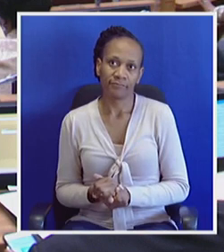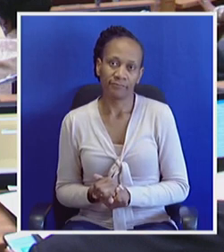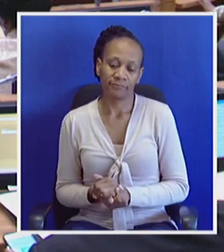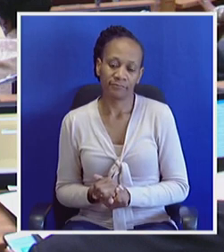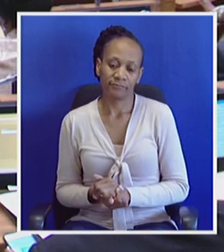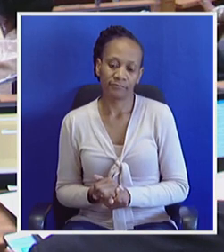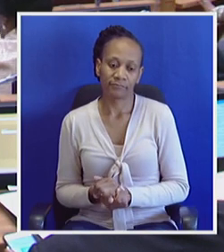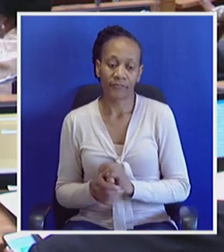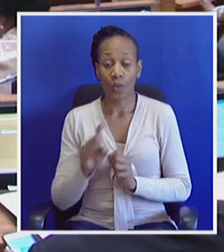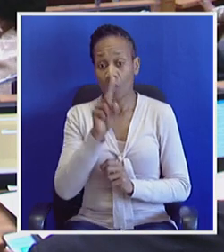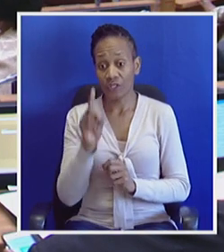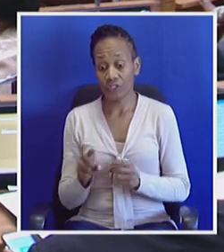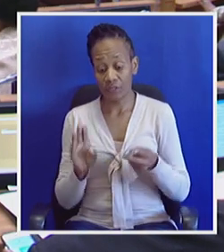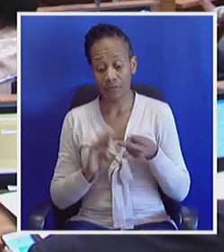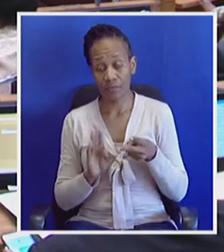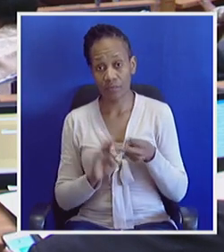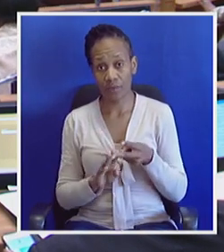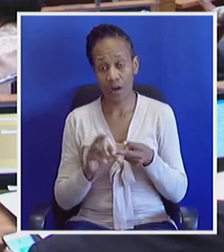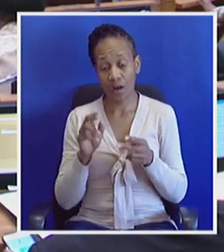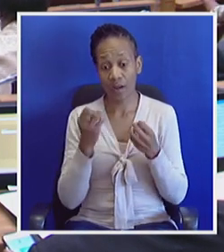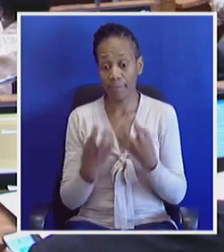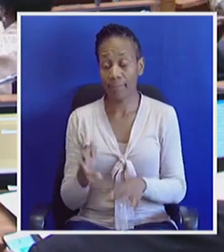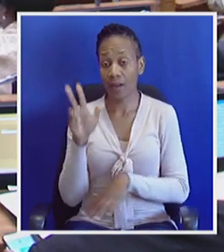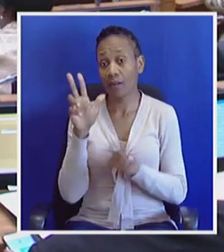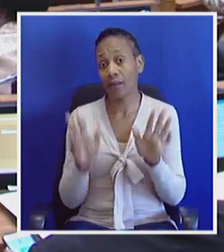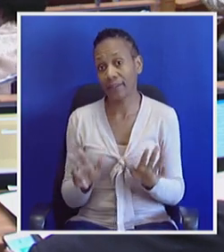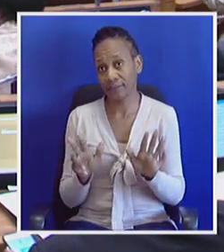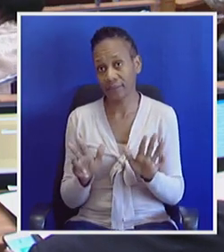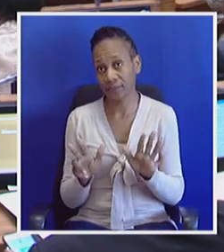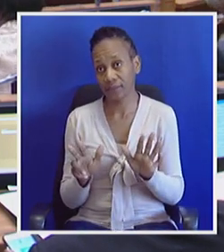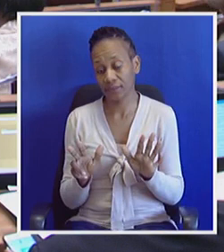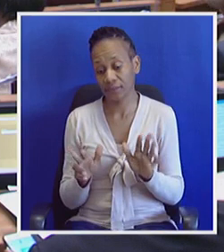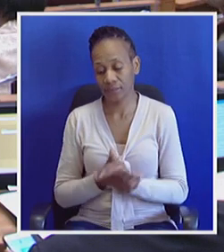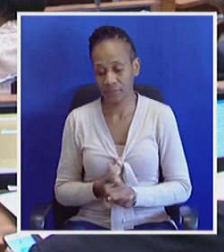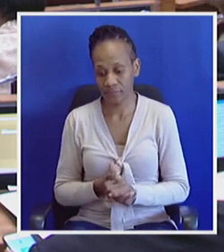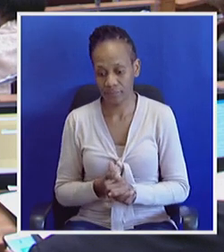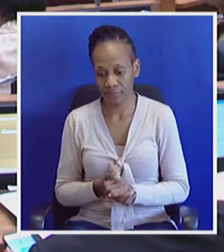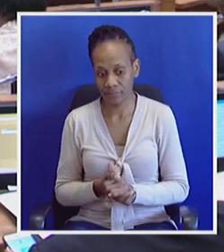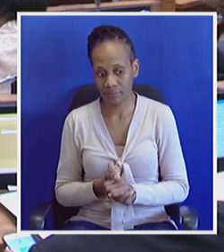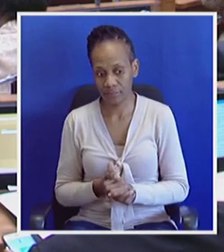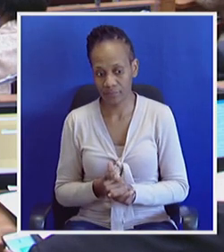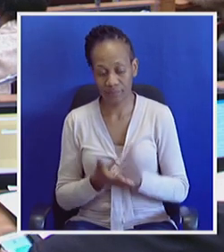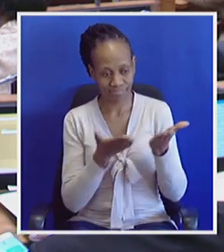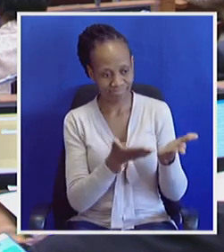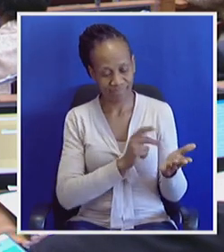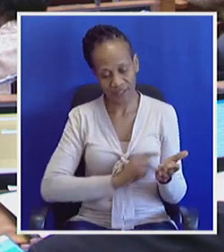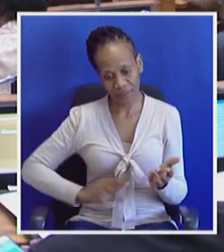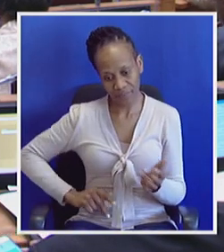The second question is question number 8. It was posed by the Honorable Labuskagne, Deputy